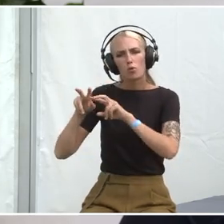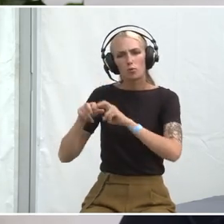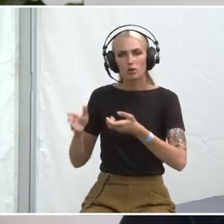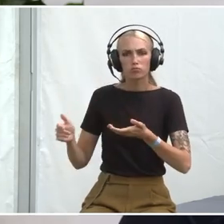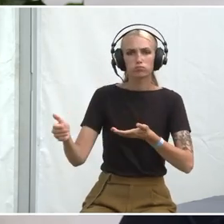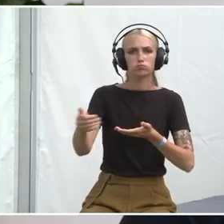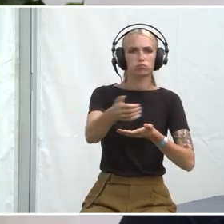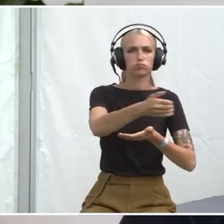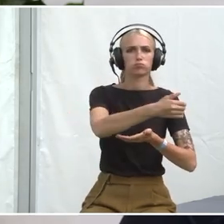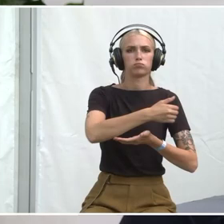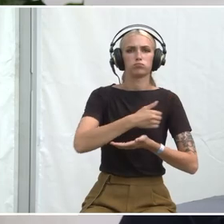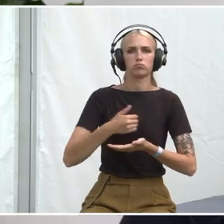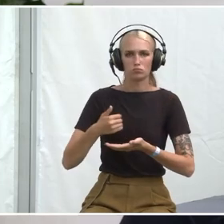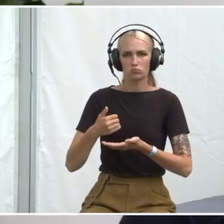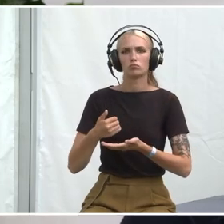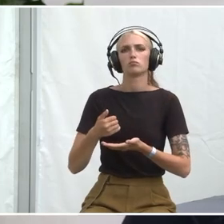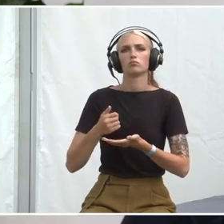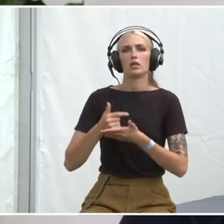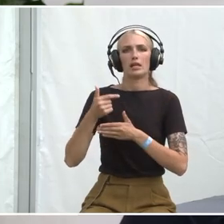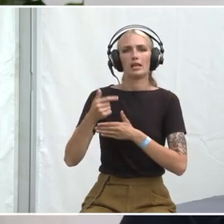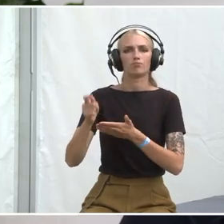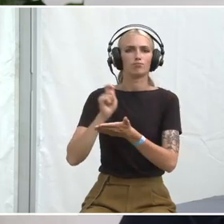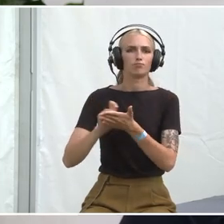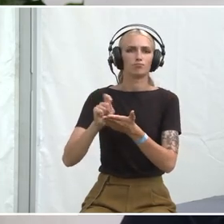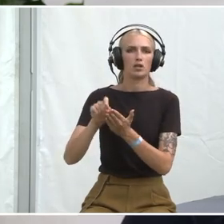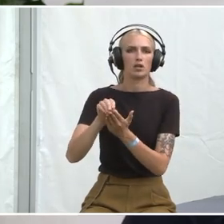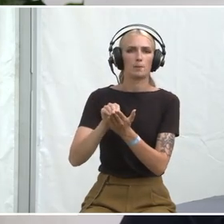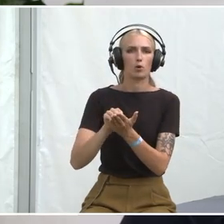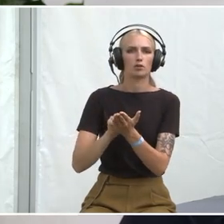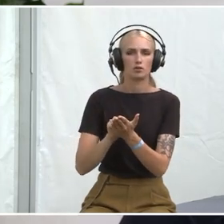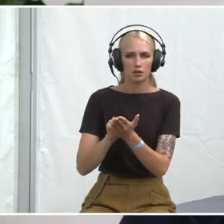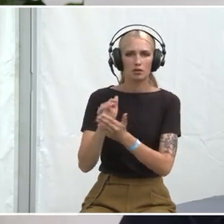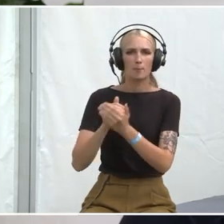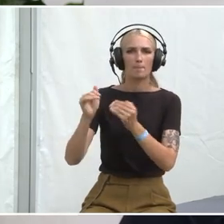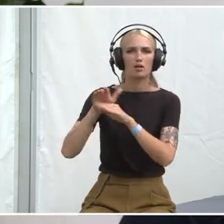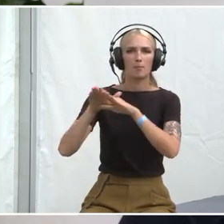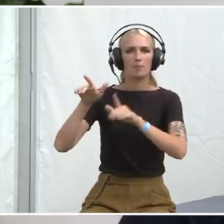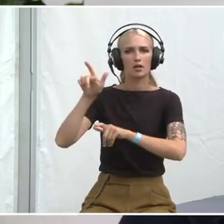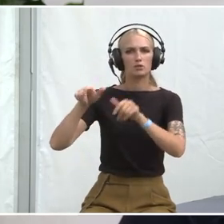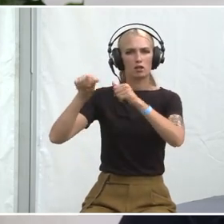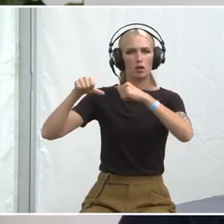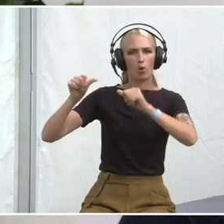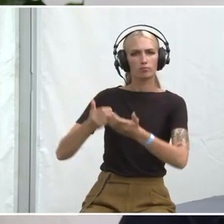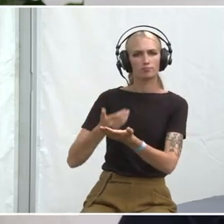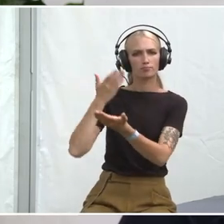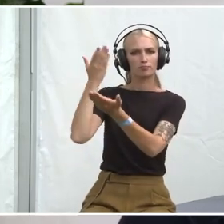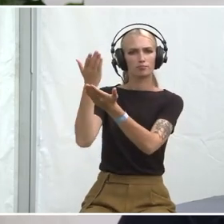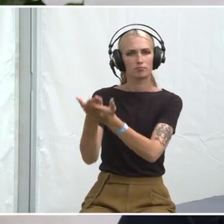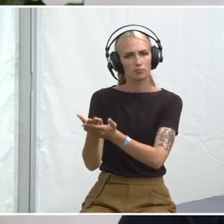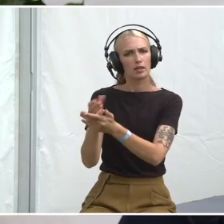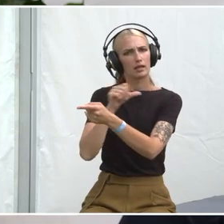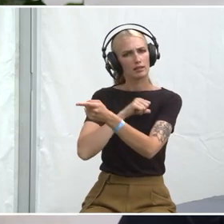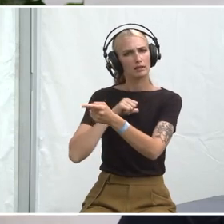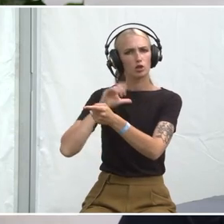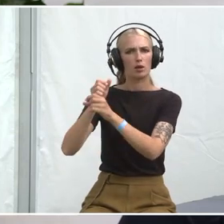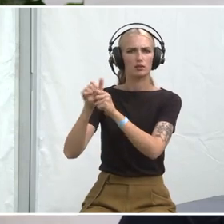will eventually end up forming a report that will be put before the Nordic Council of Ministers in order to inspire their new action plan